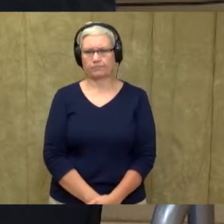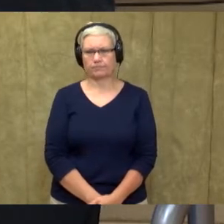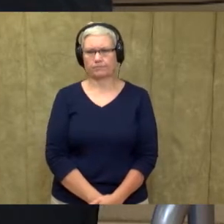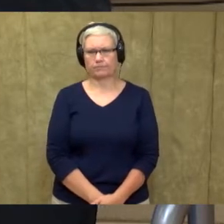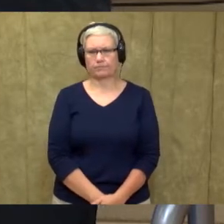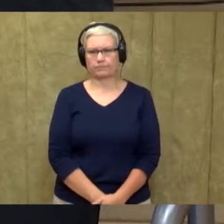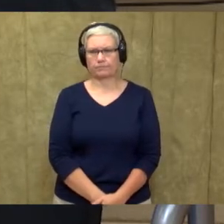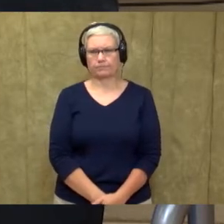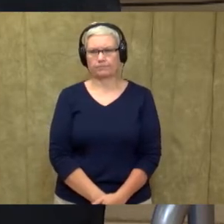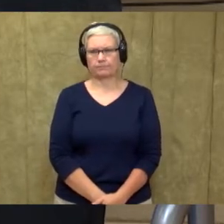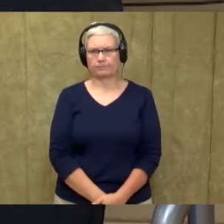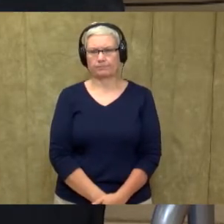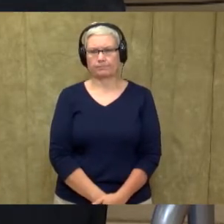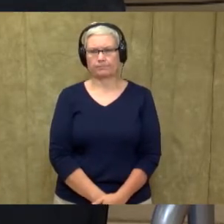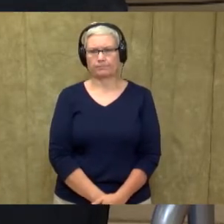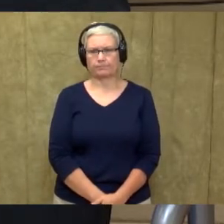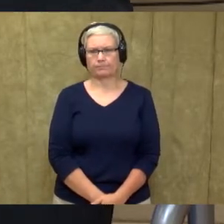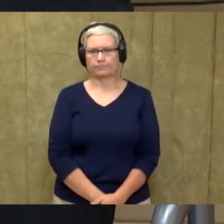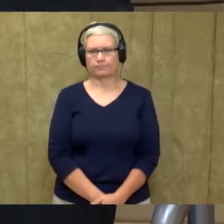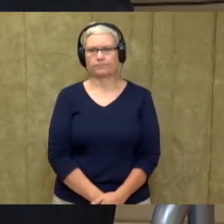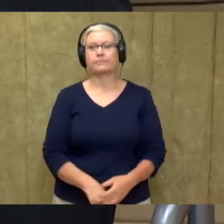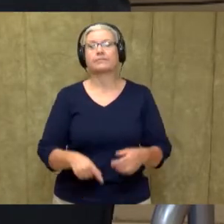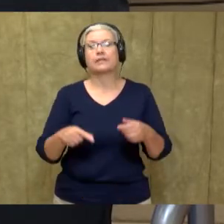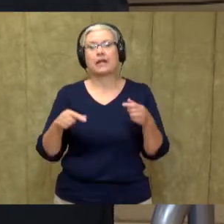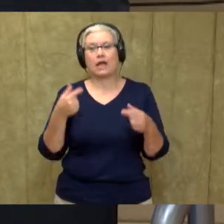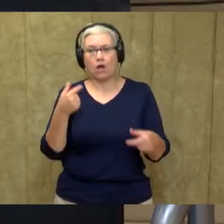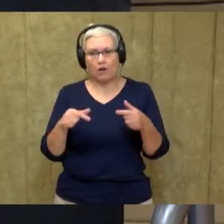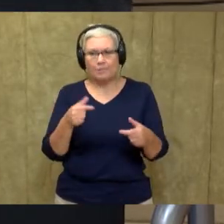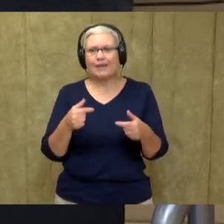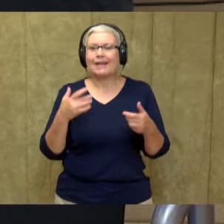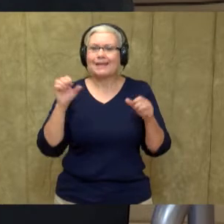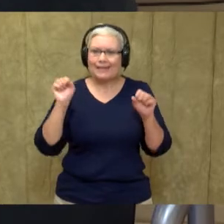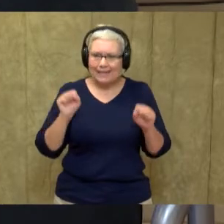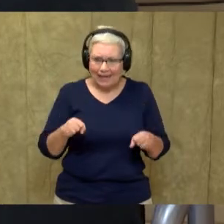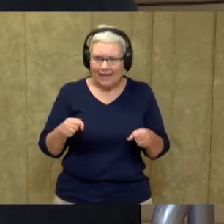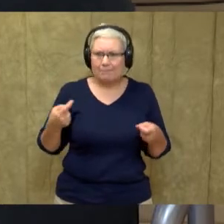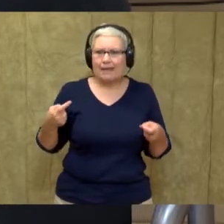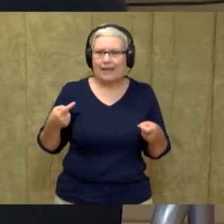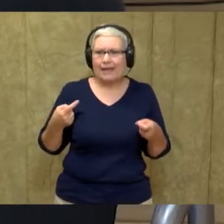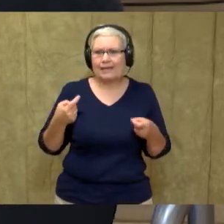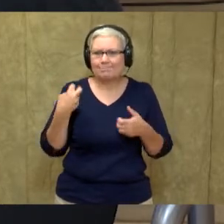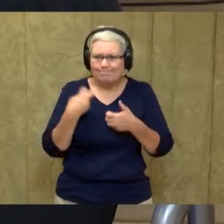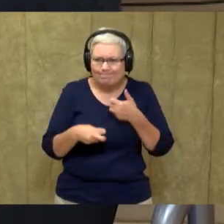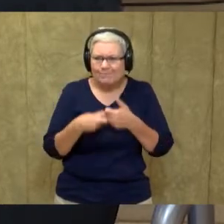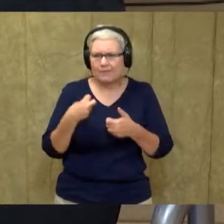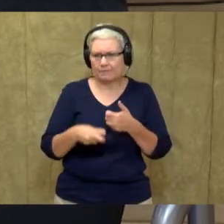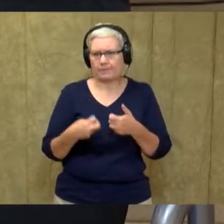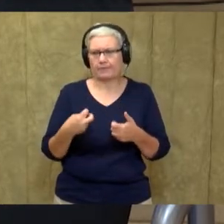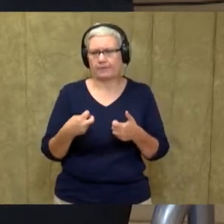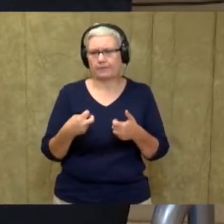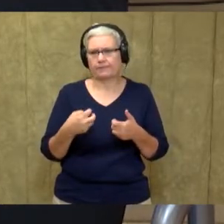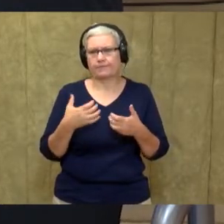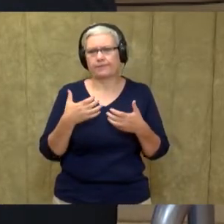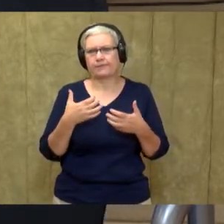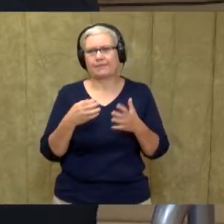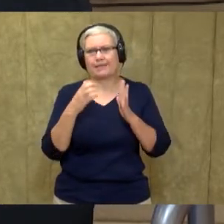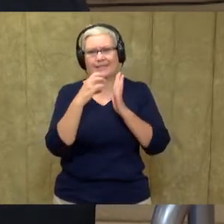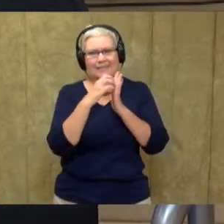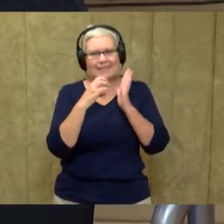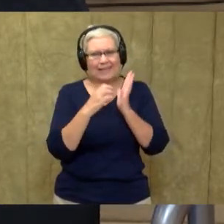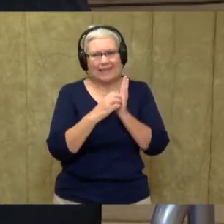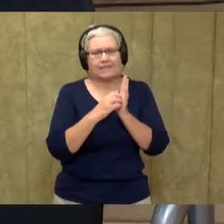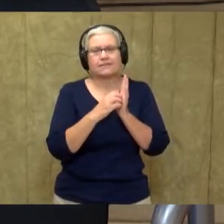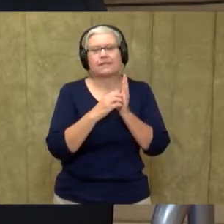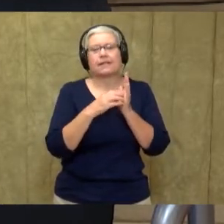Now, an argument is complicated in some ways. There's never going to be a text that doesn't have